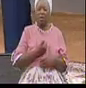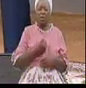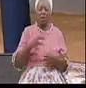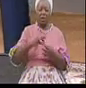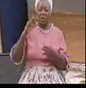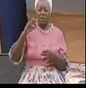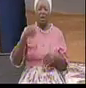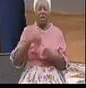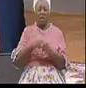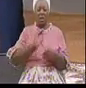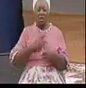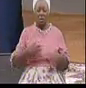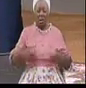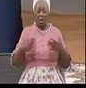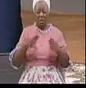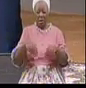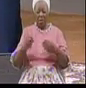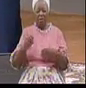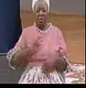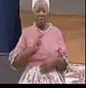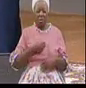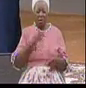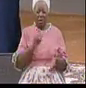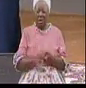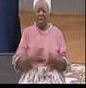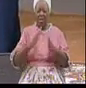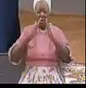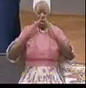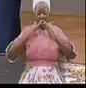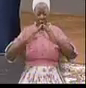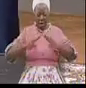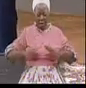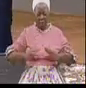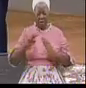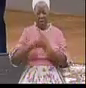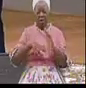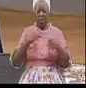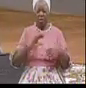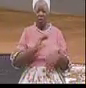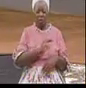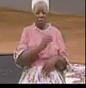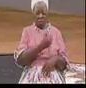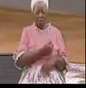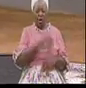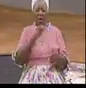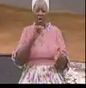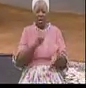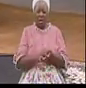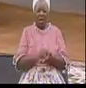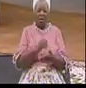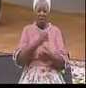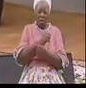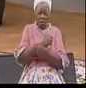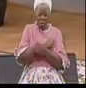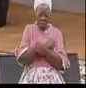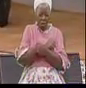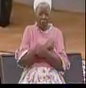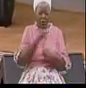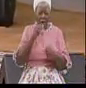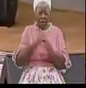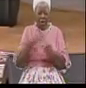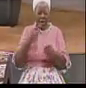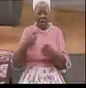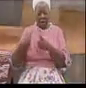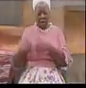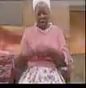life, gives us that calmness of soul, that love in the